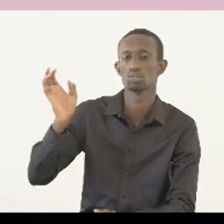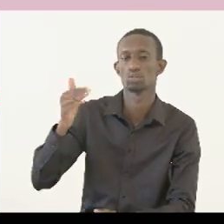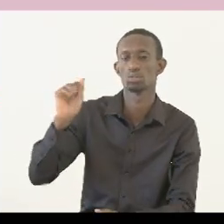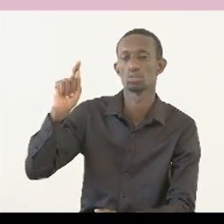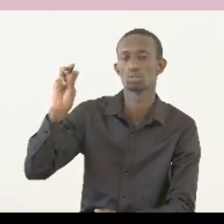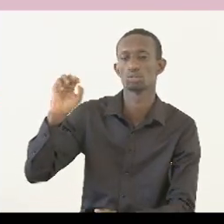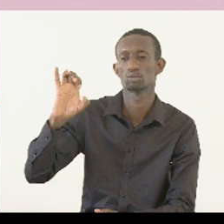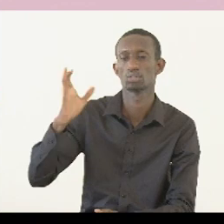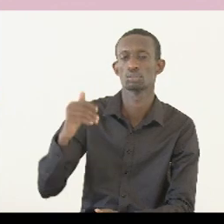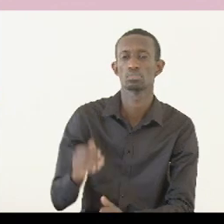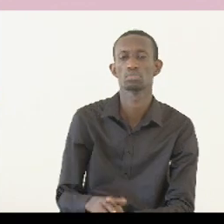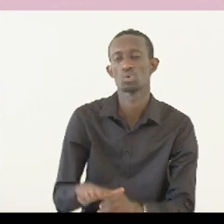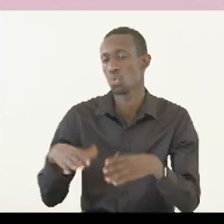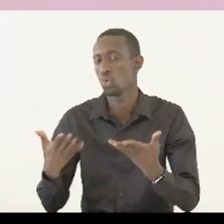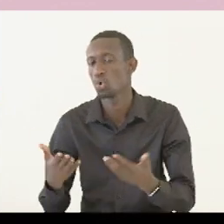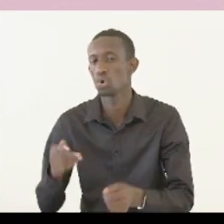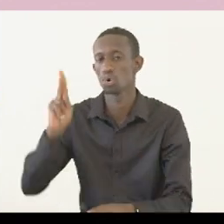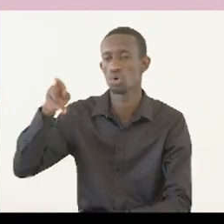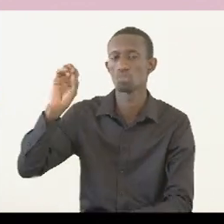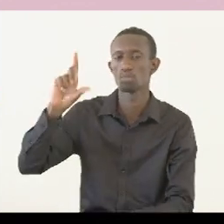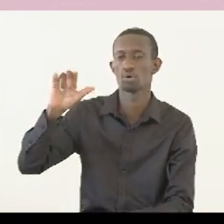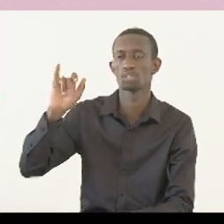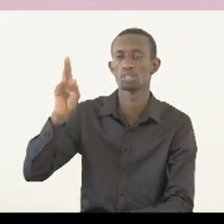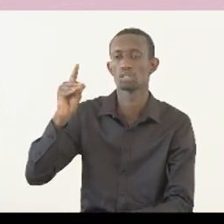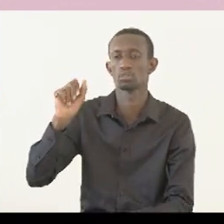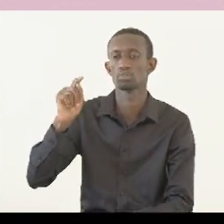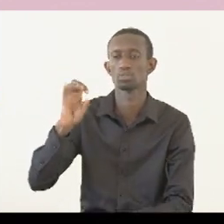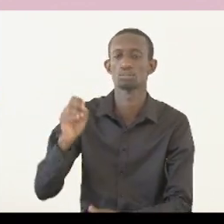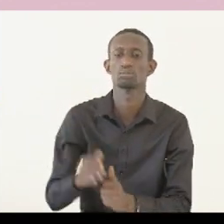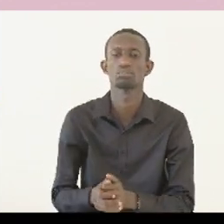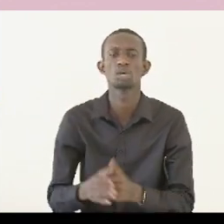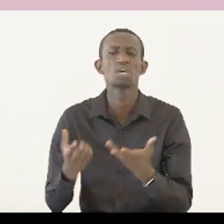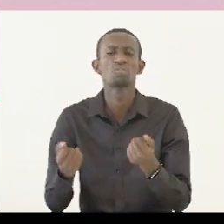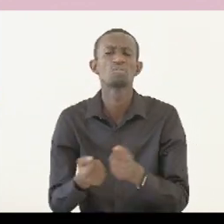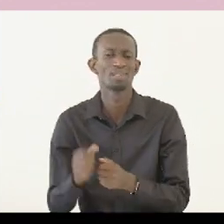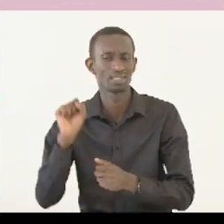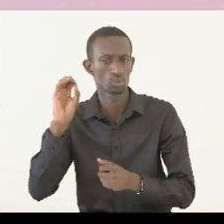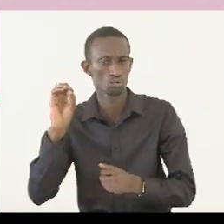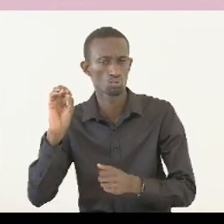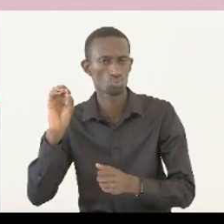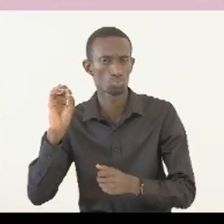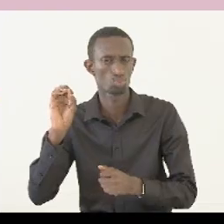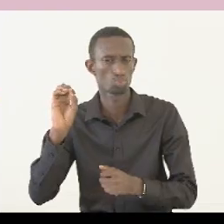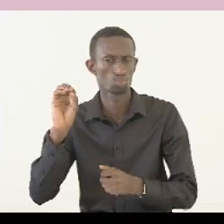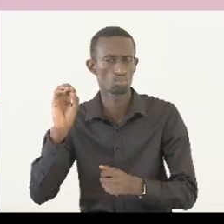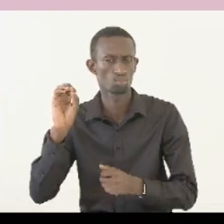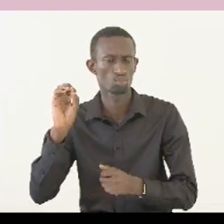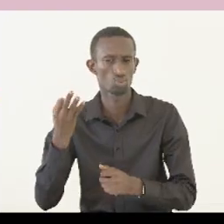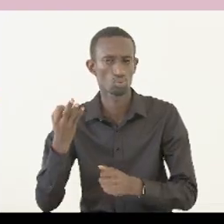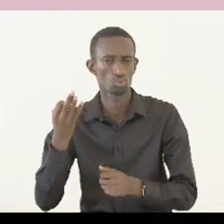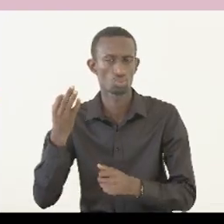ions, which we usually consider as radicals. So we have SO3 2 negative,